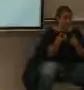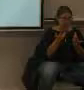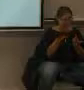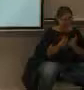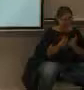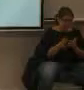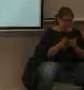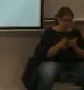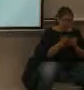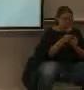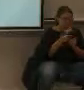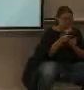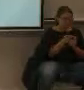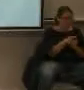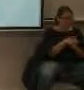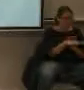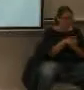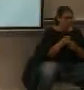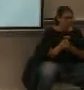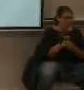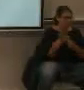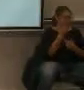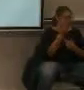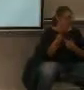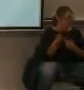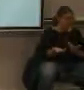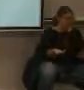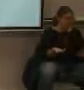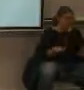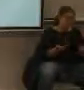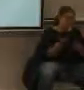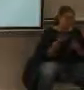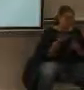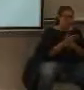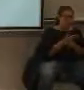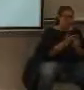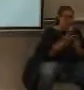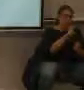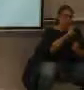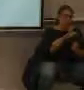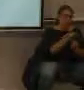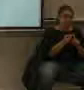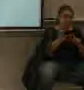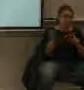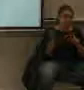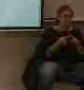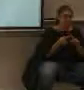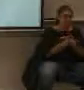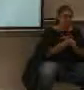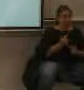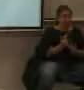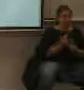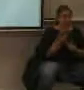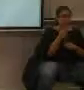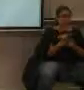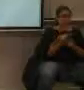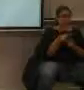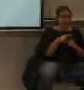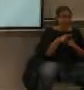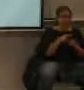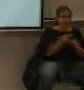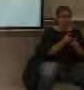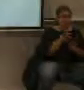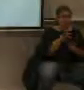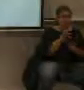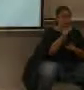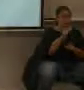out again. It can cause problems. Interfering with reproductive cycles and timing, making it so organisms that are using temperatures as cues